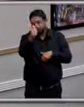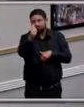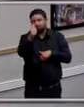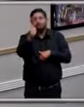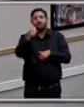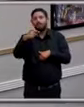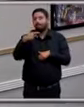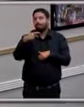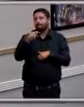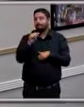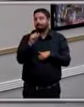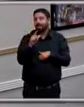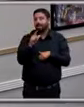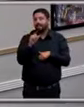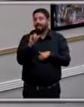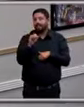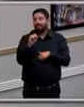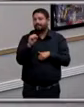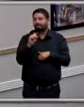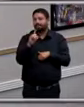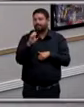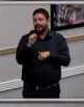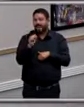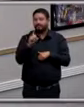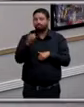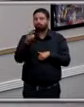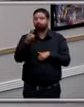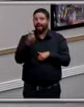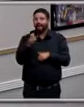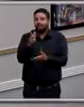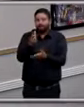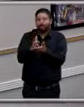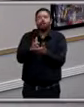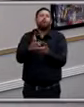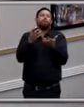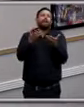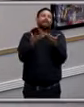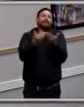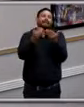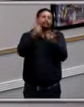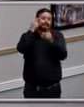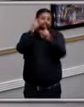on Palisades Drive because we want it to be convenient to you.